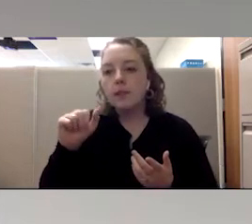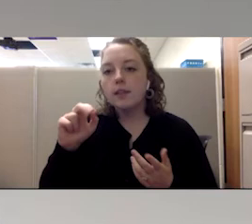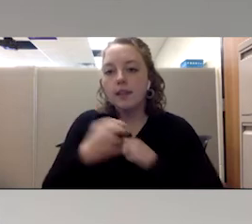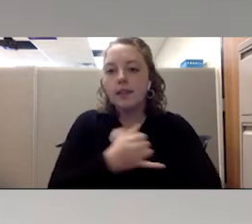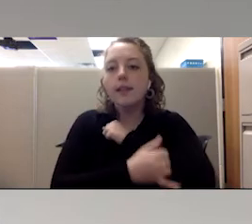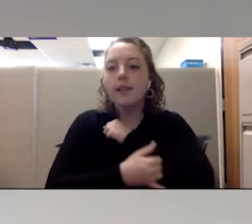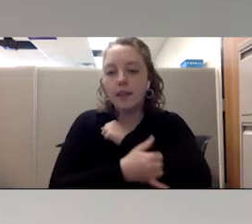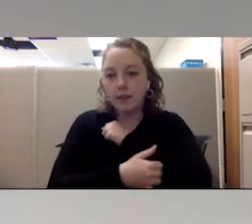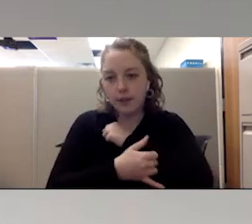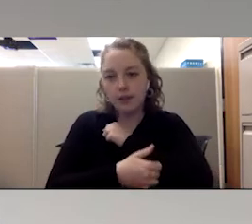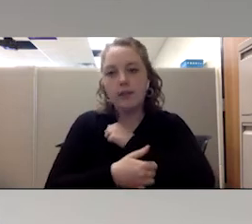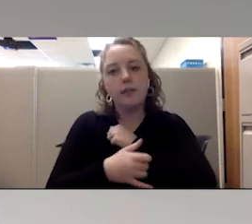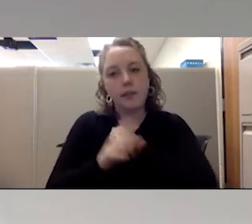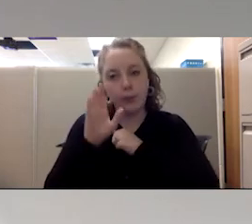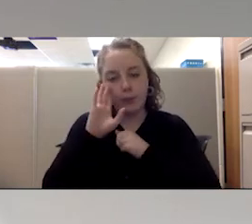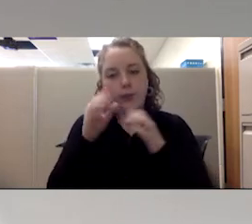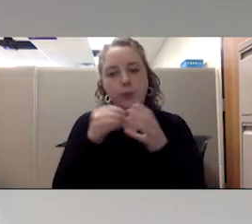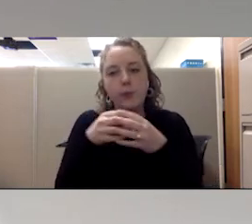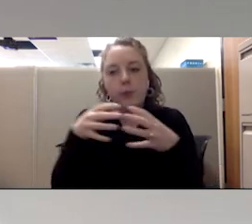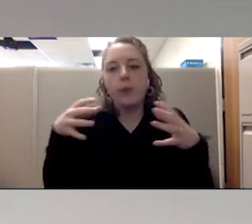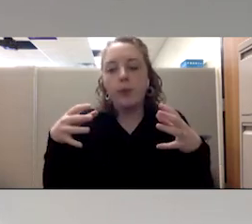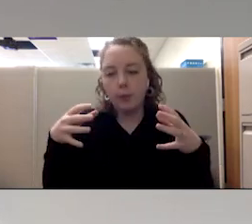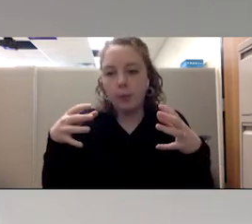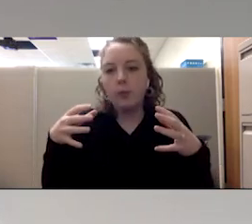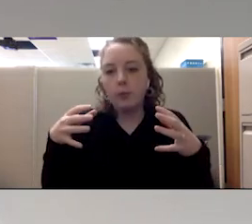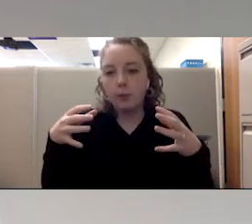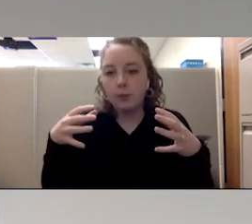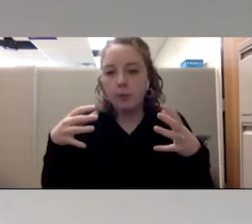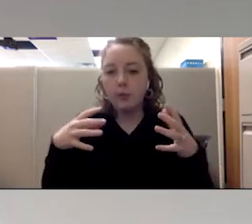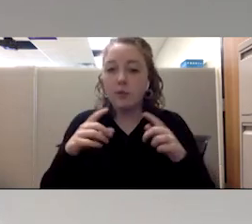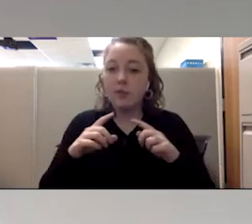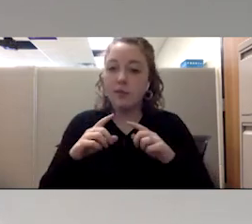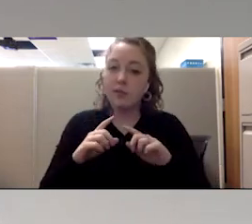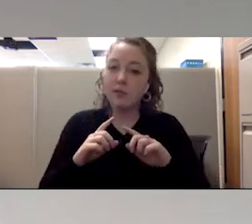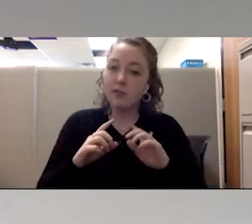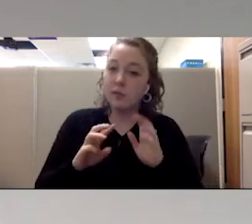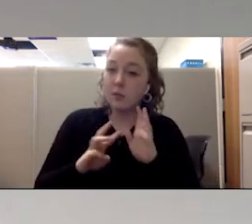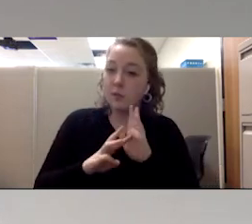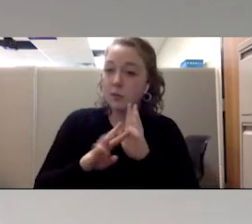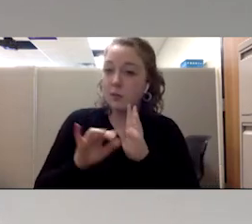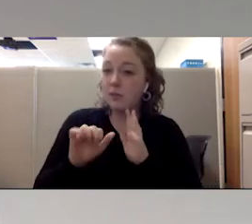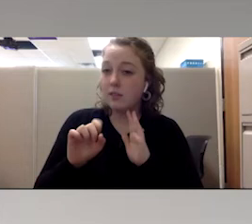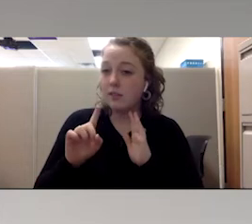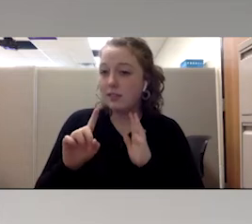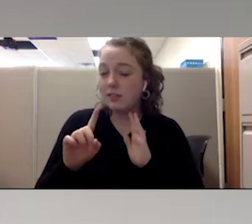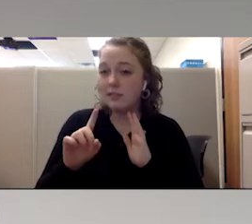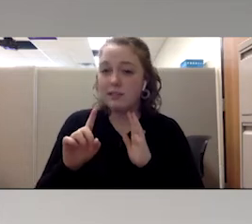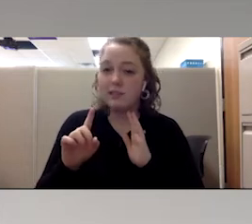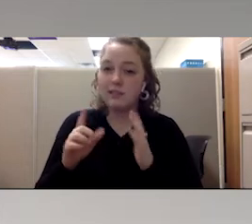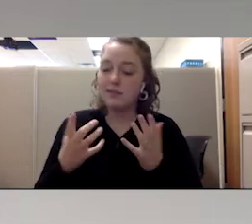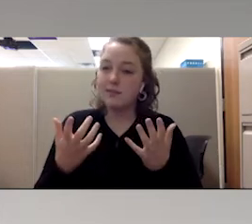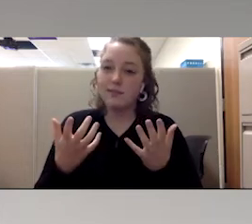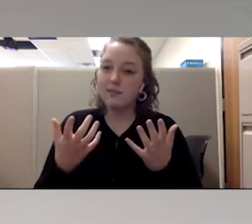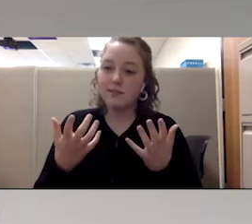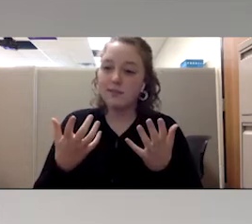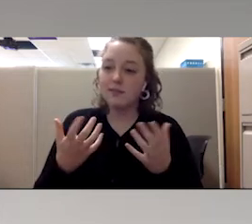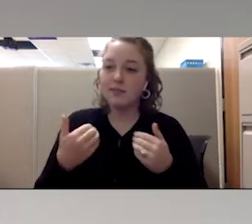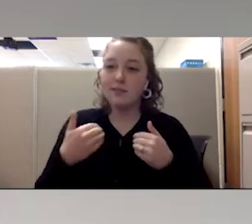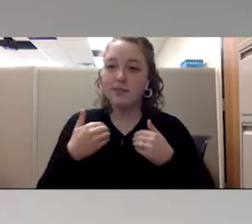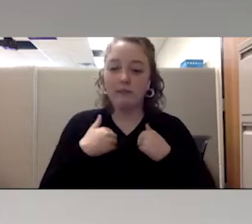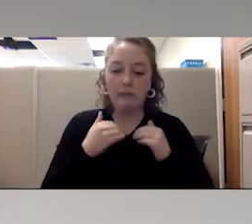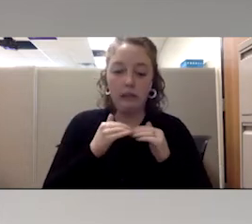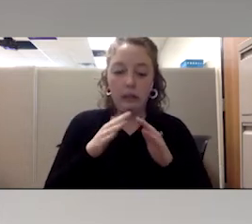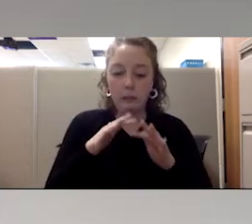just don't think, to a large extent, WSD is built out in terms of housing, an aging population without children.